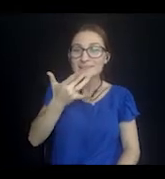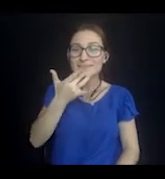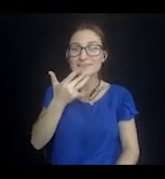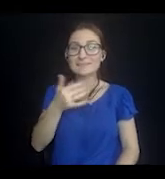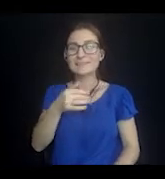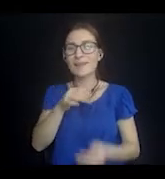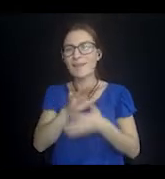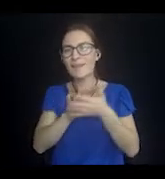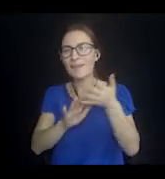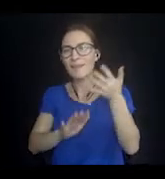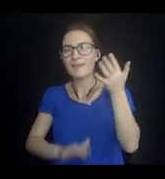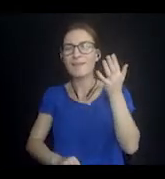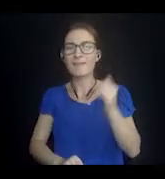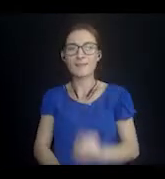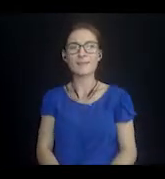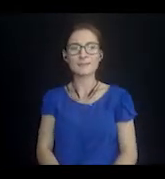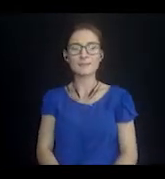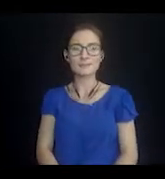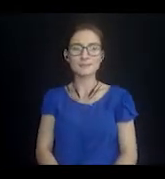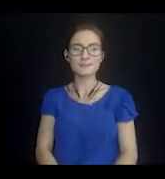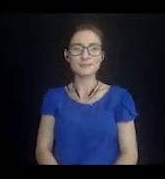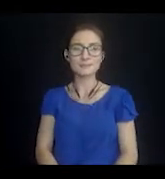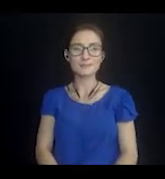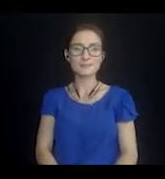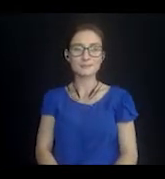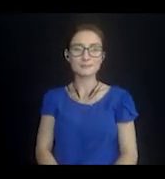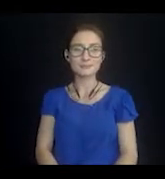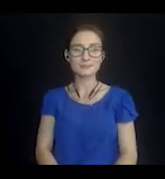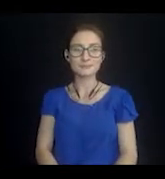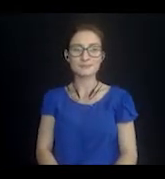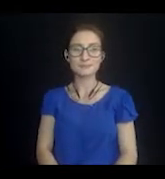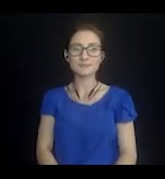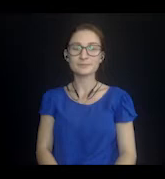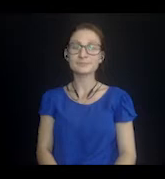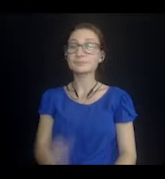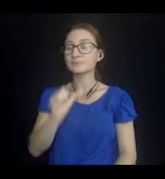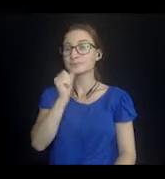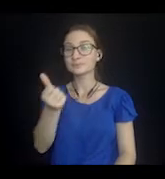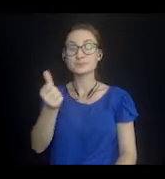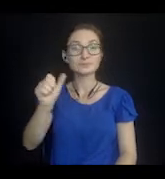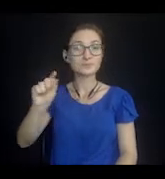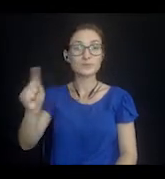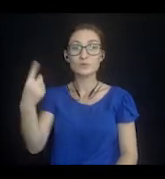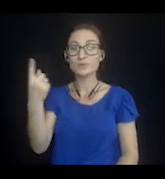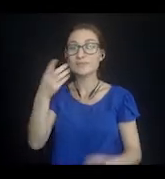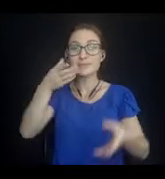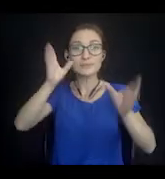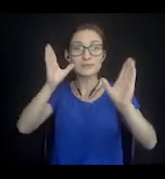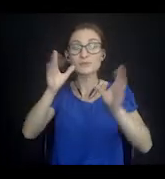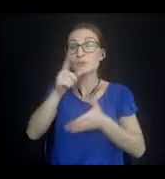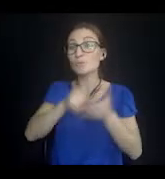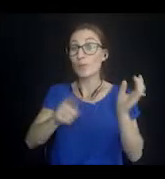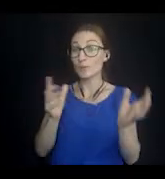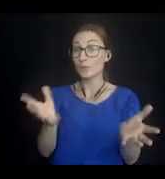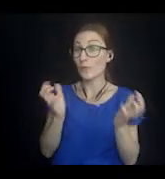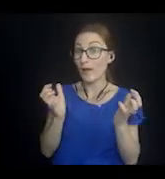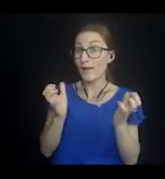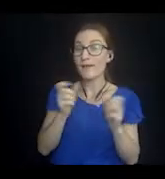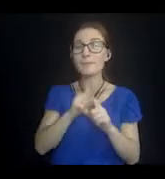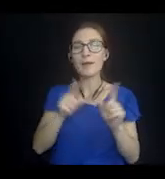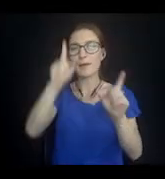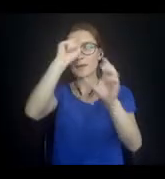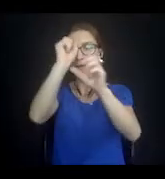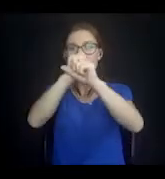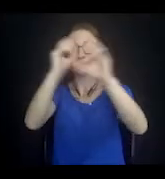all the smells and tastes that go along with eating it. So we can not only